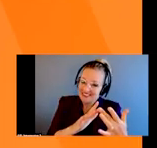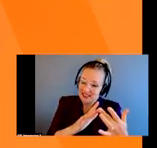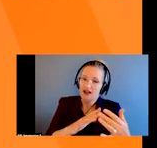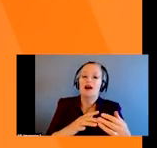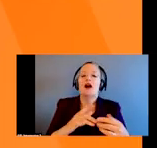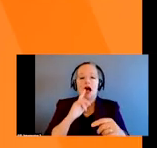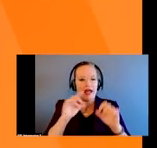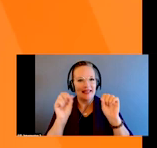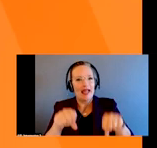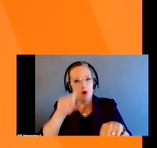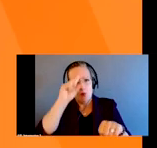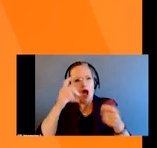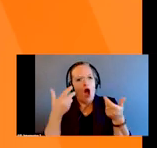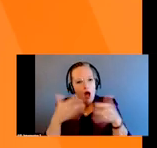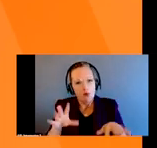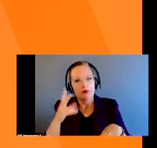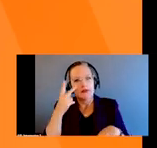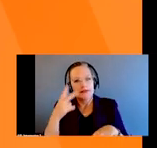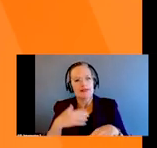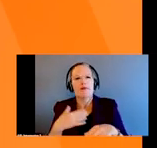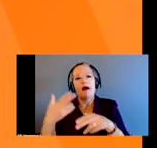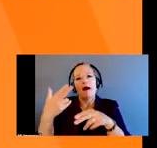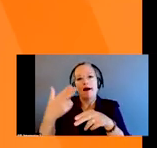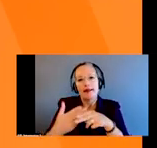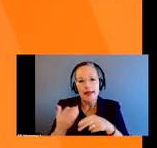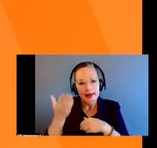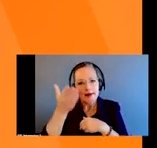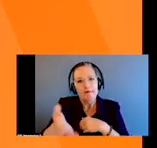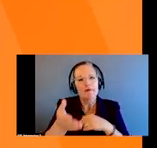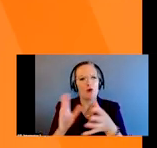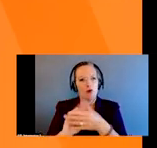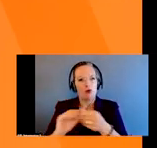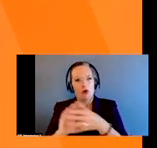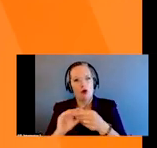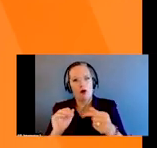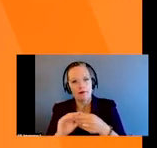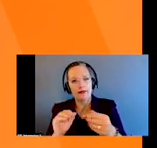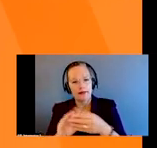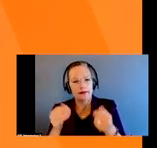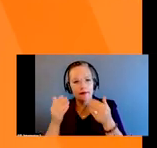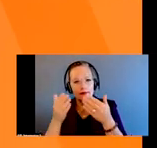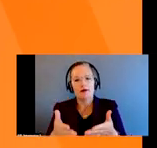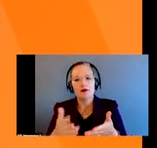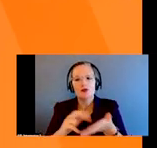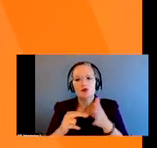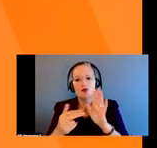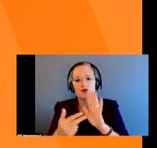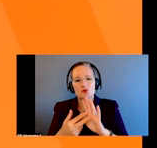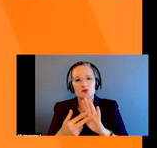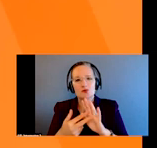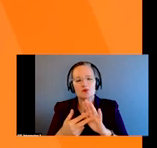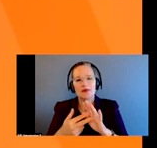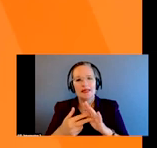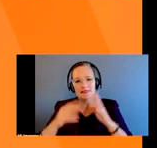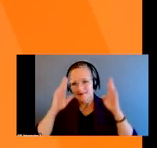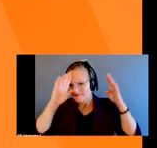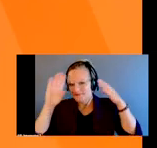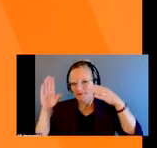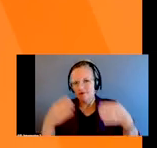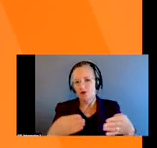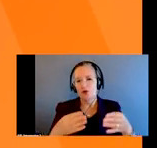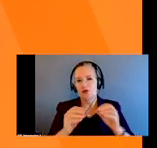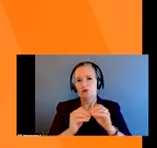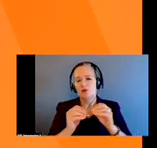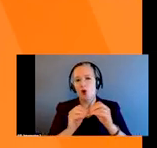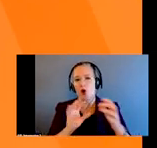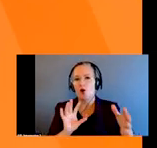me. Very, very easy to do. And it allows me to take the social media and just do the social bit.